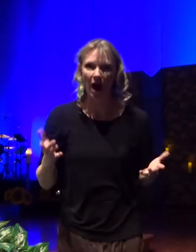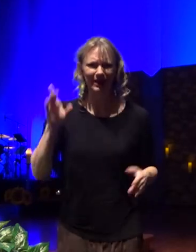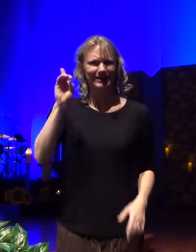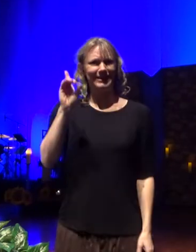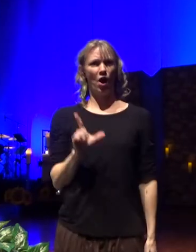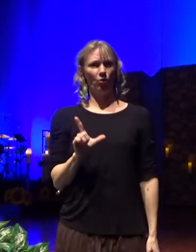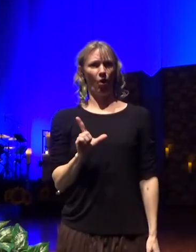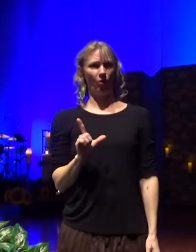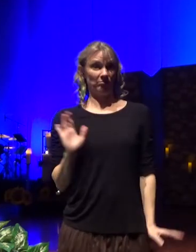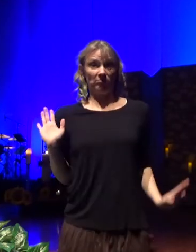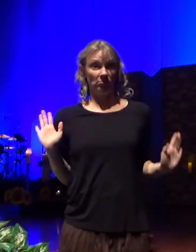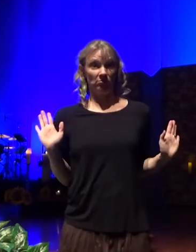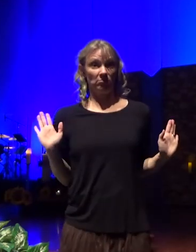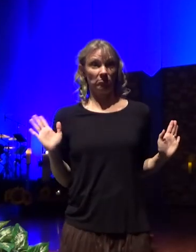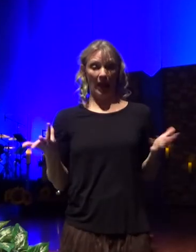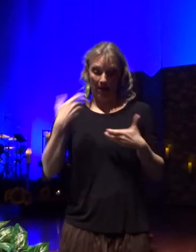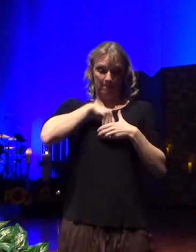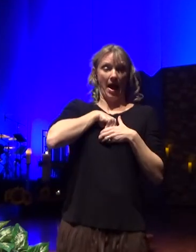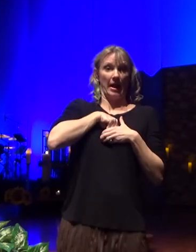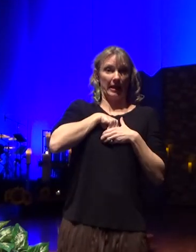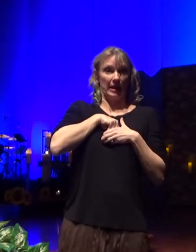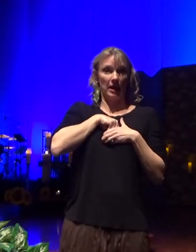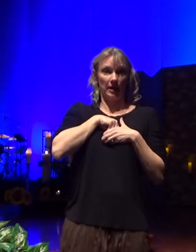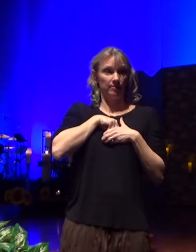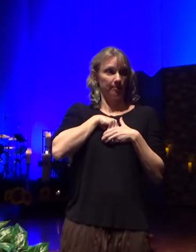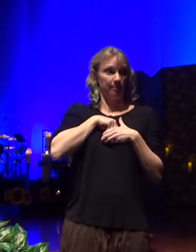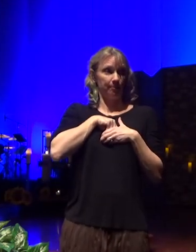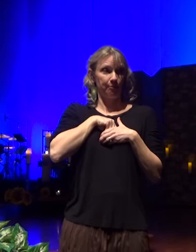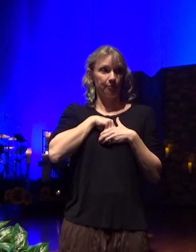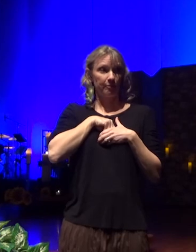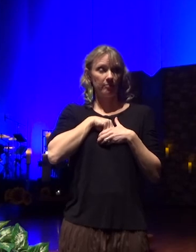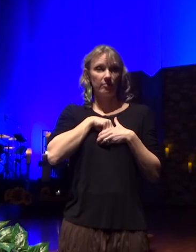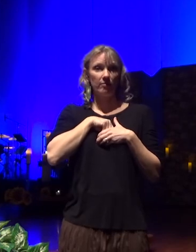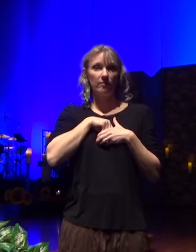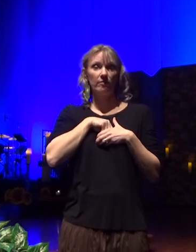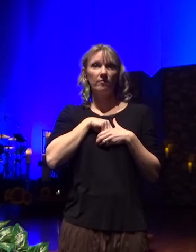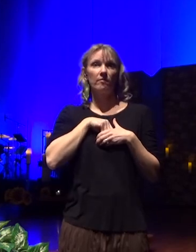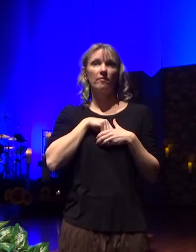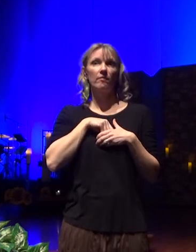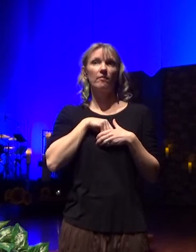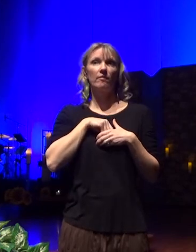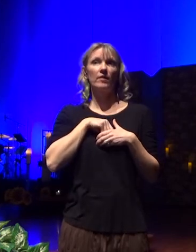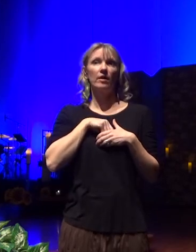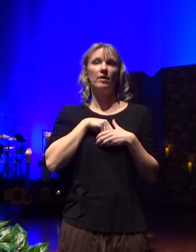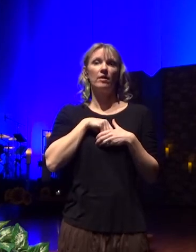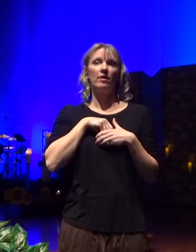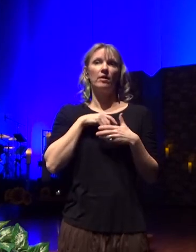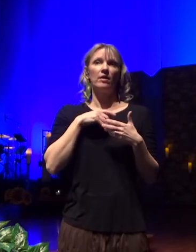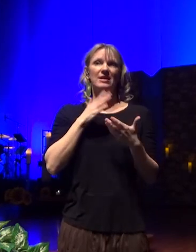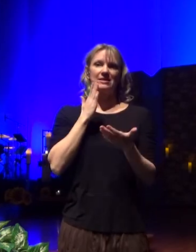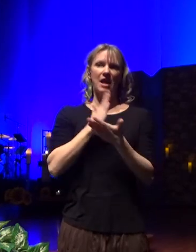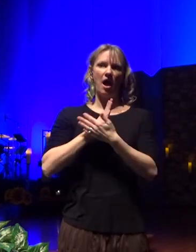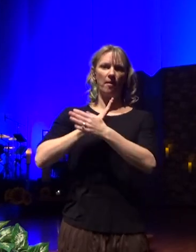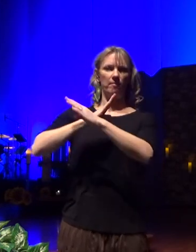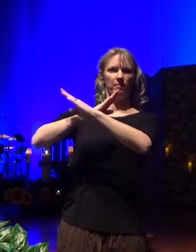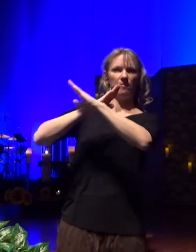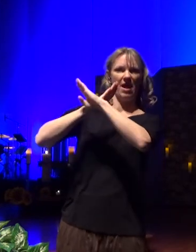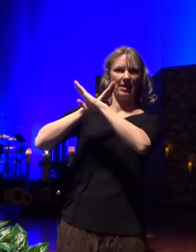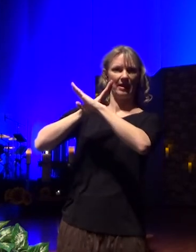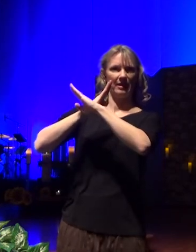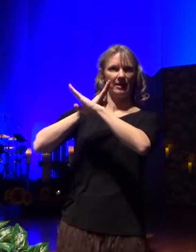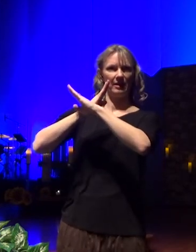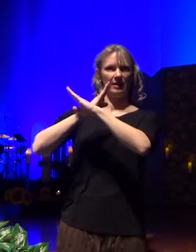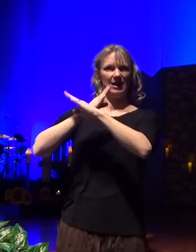is download it, is embody it, is to stop keeping ourselves out of its flow